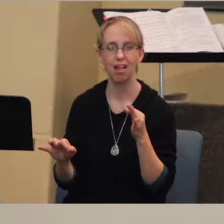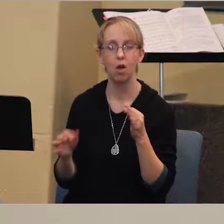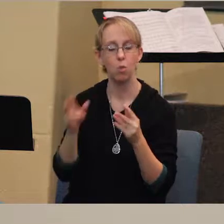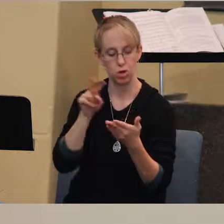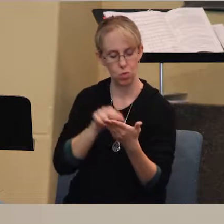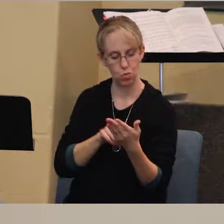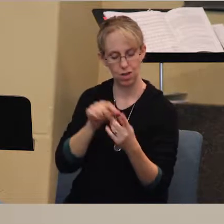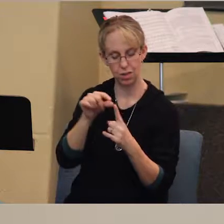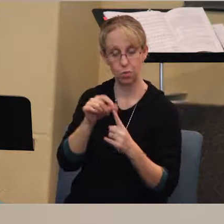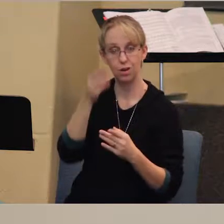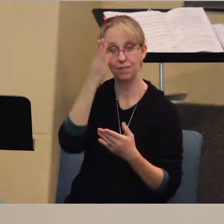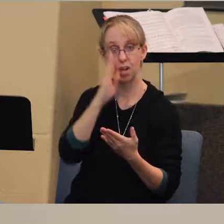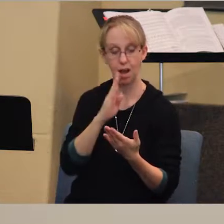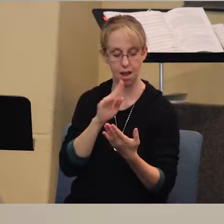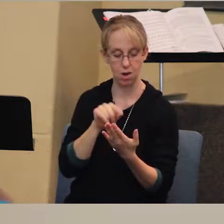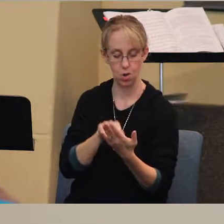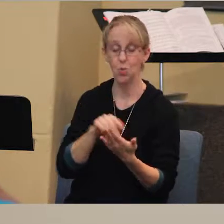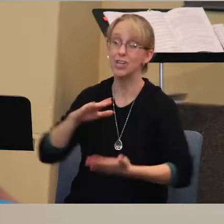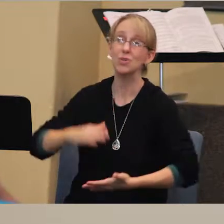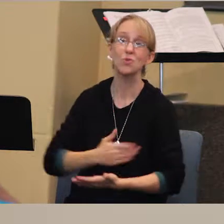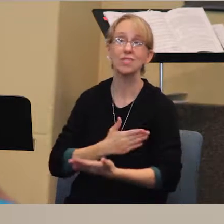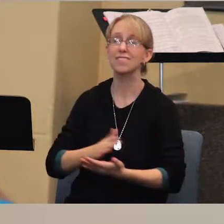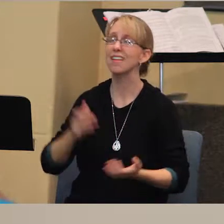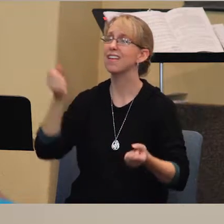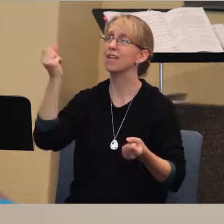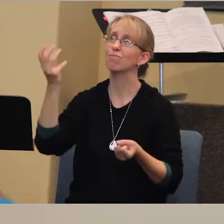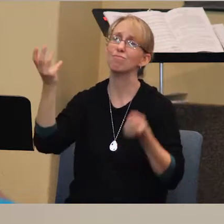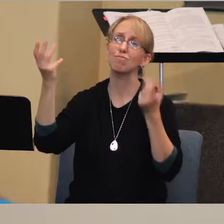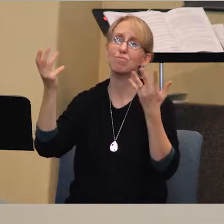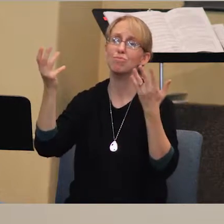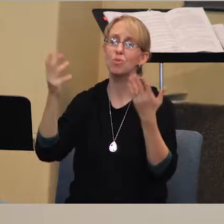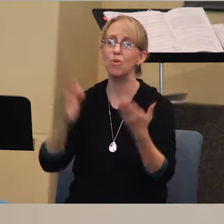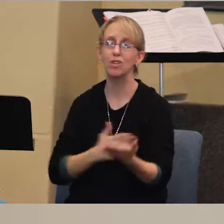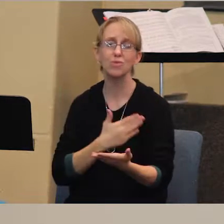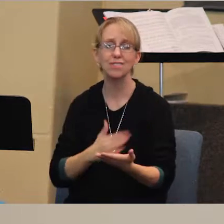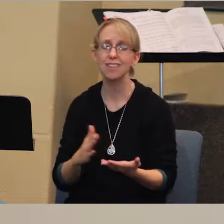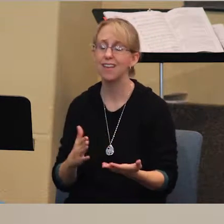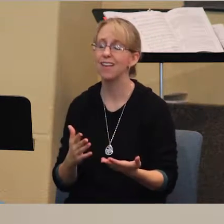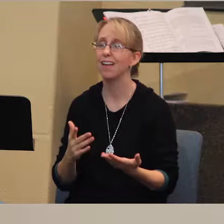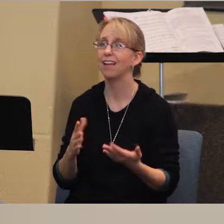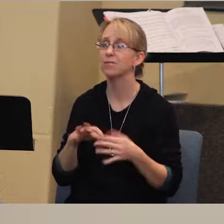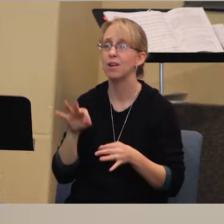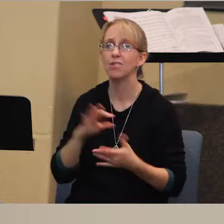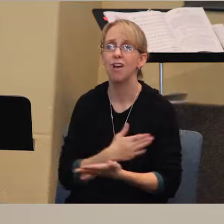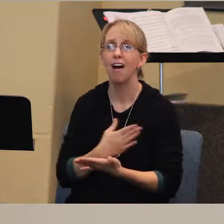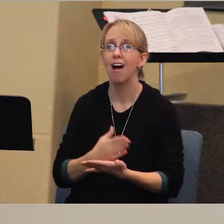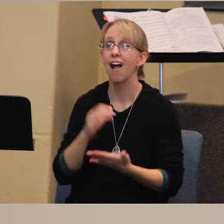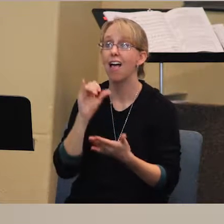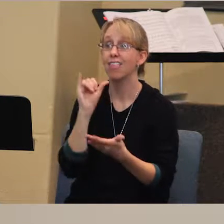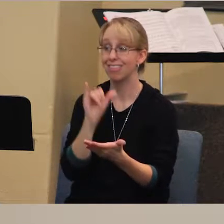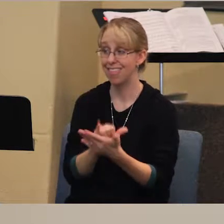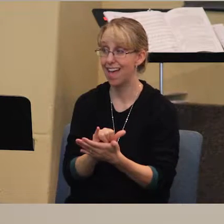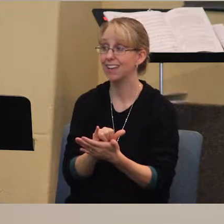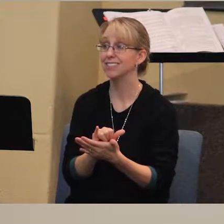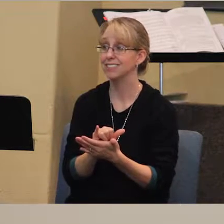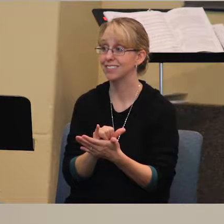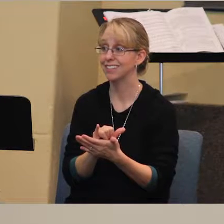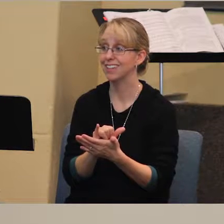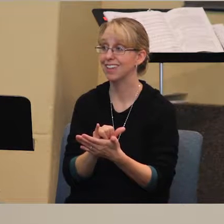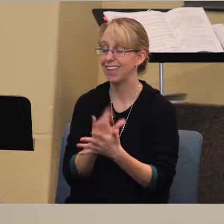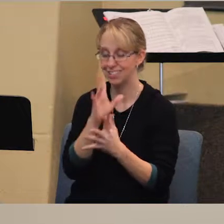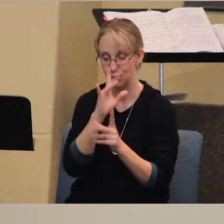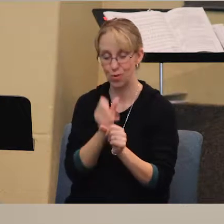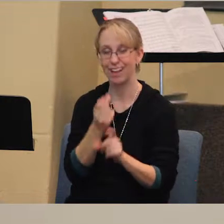you read the Word of God, when you sing the Word of God, when you sing scriptures, when you sing spiritual songs, that is literally attractive